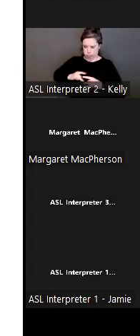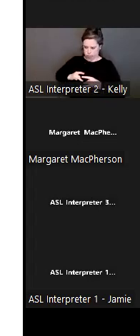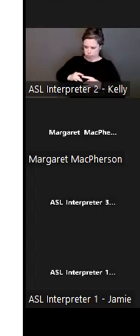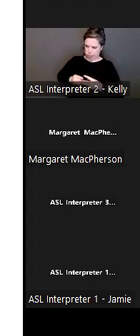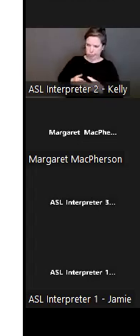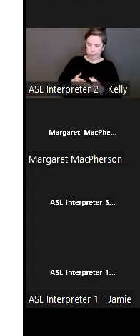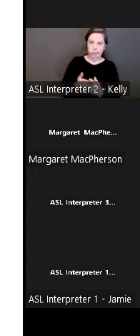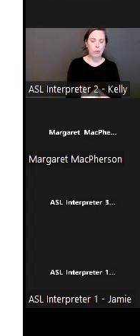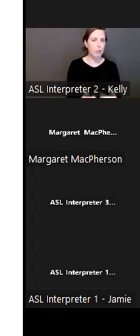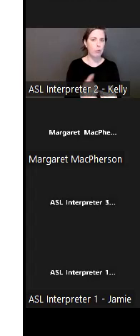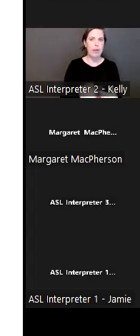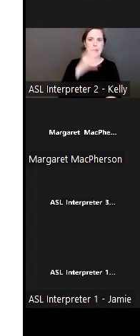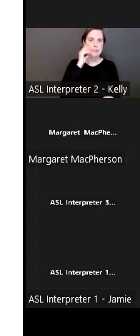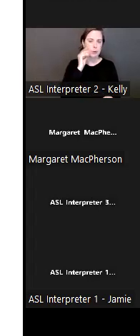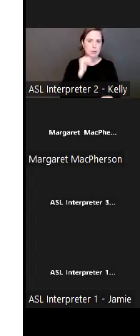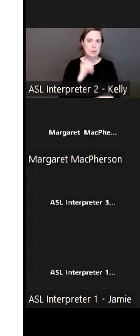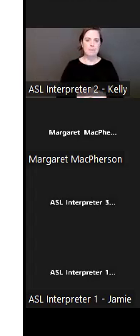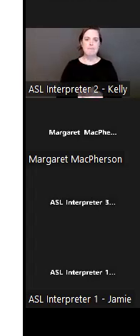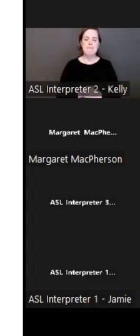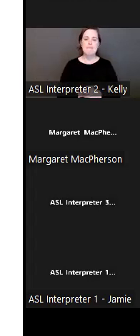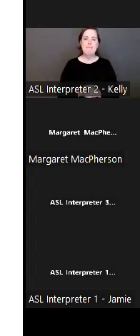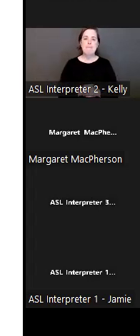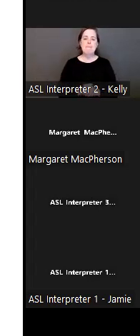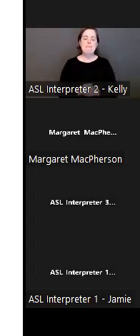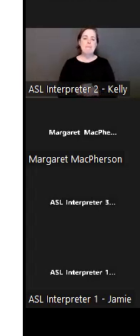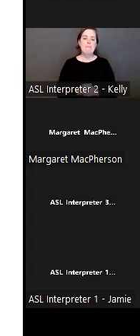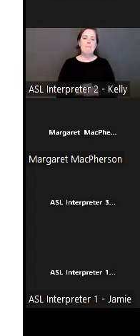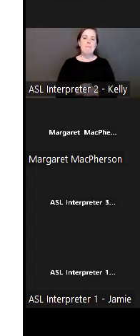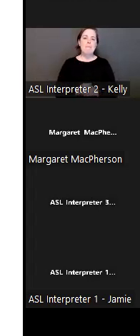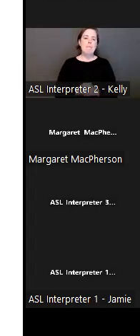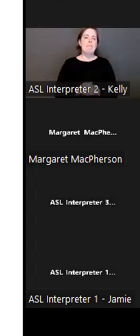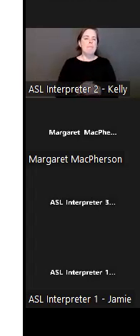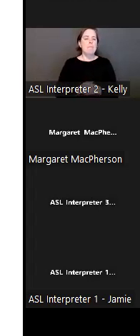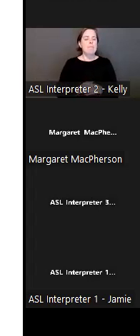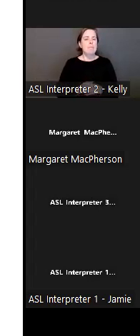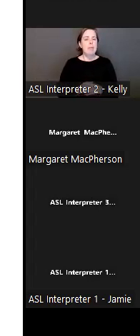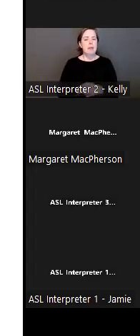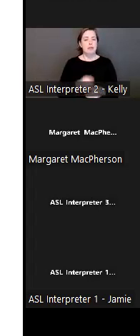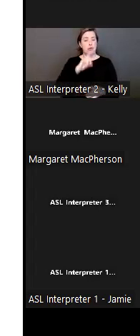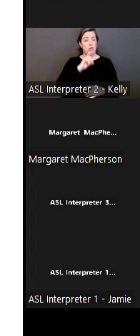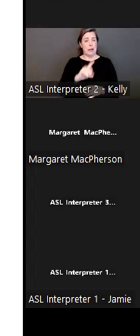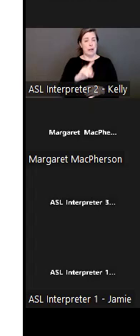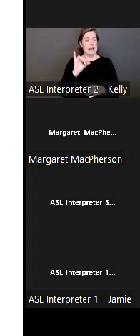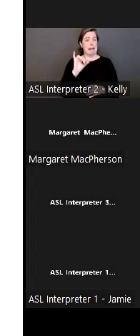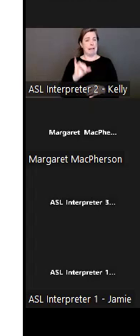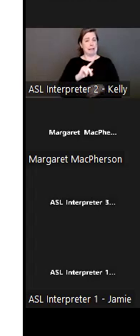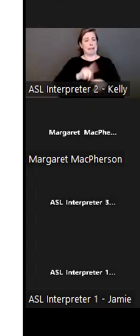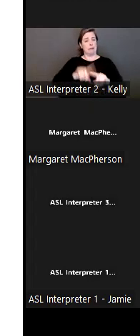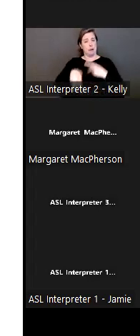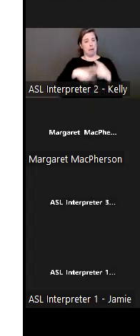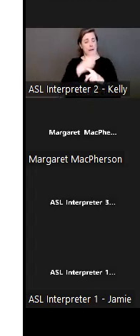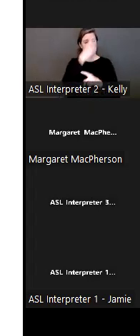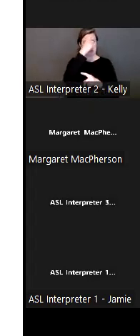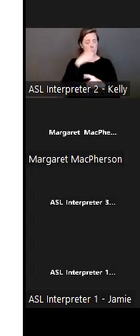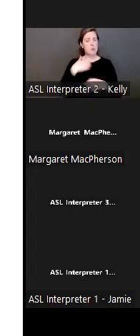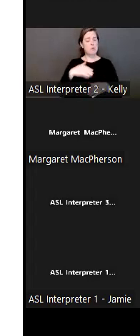migration and transition to a new home country. So you can start to see there's a level of complexity here where these forms of trauma intersect